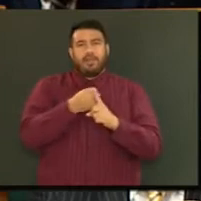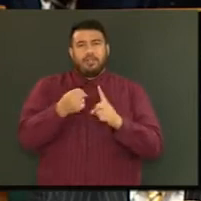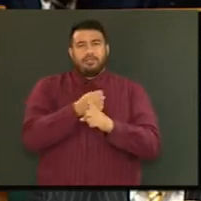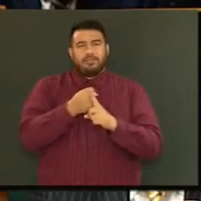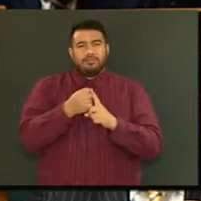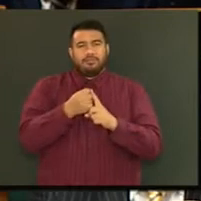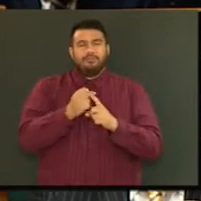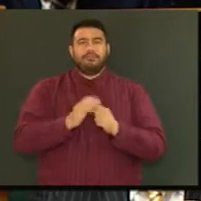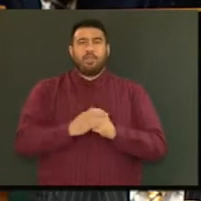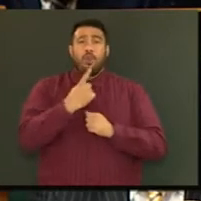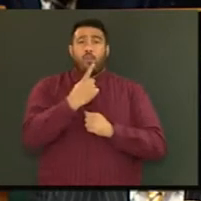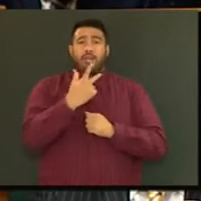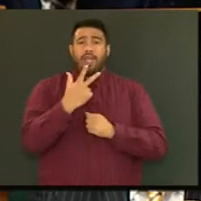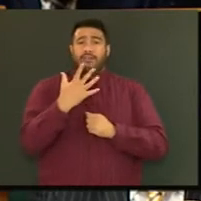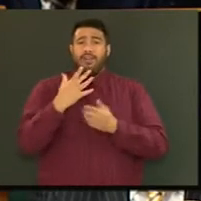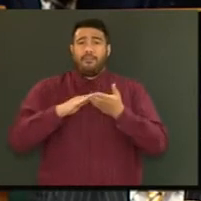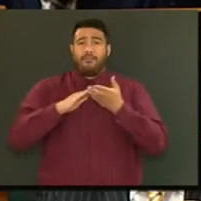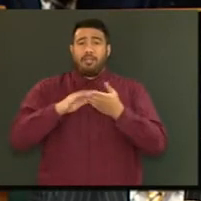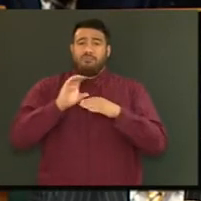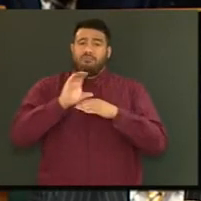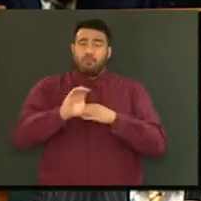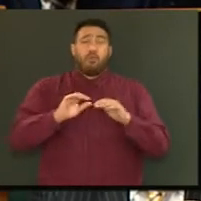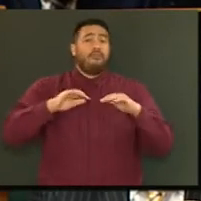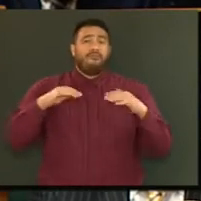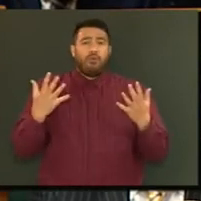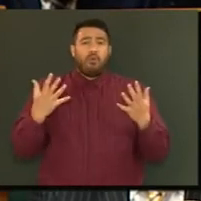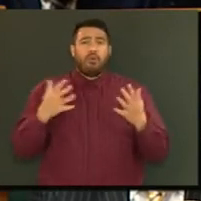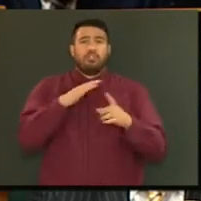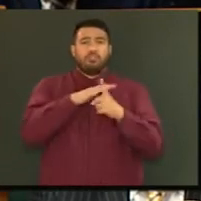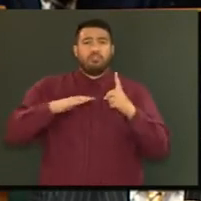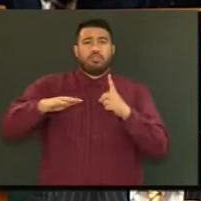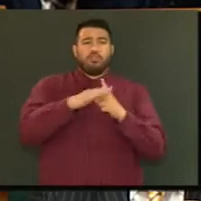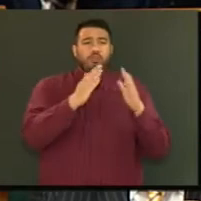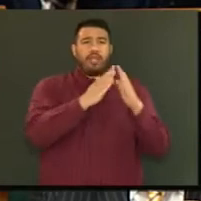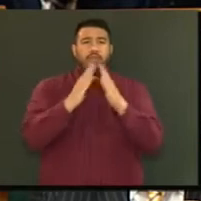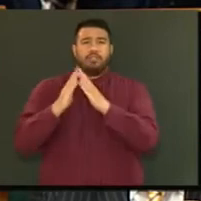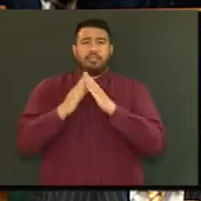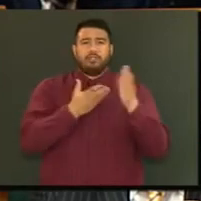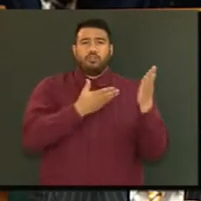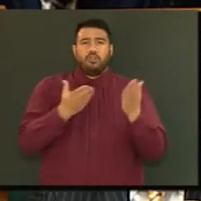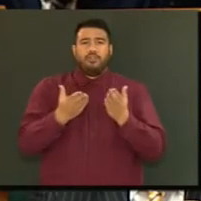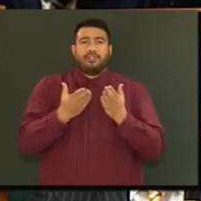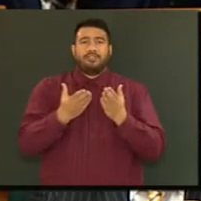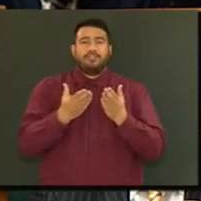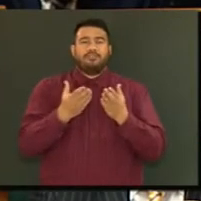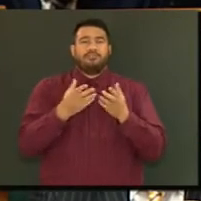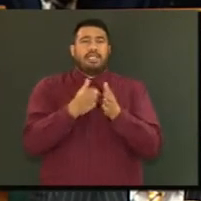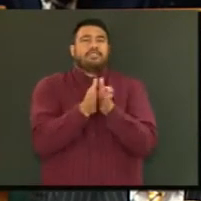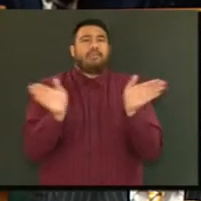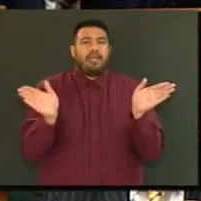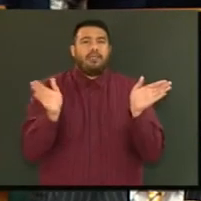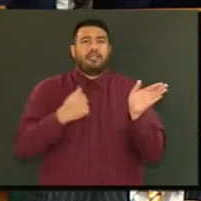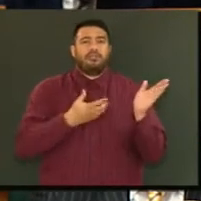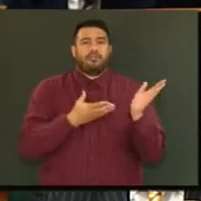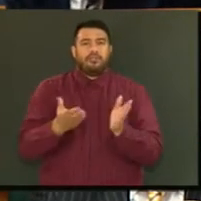providing $185 million to further expand social housing services. And we are making